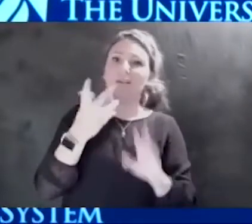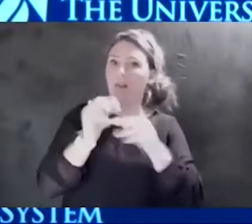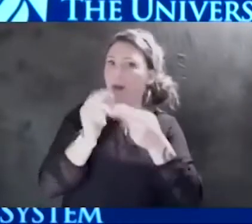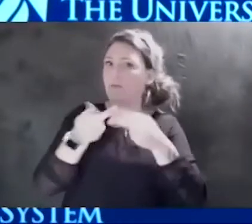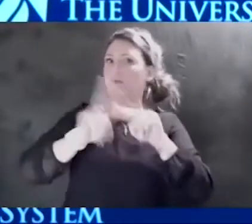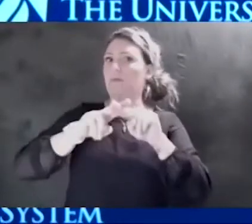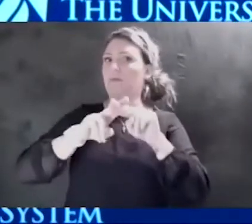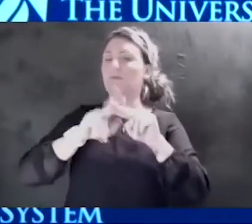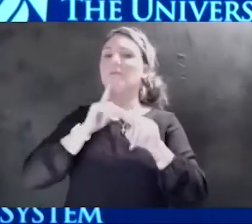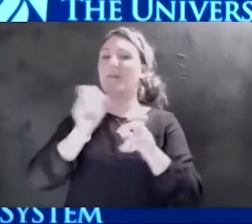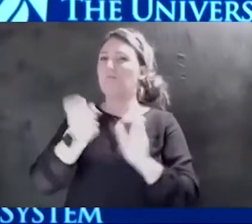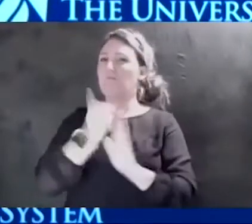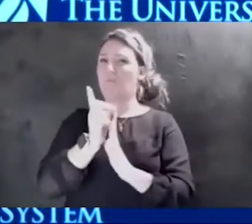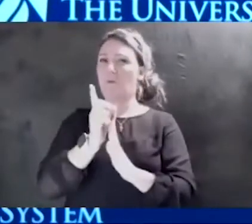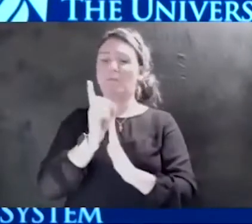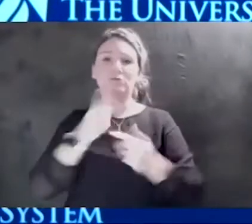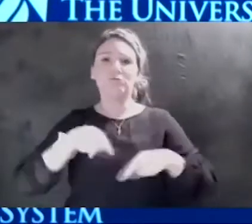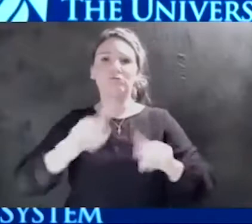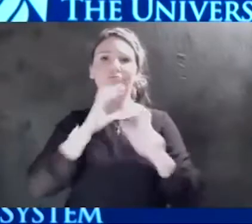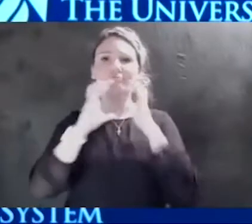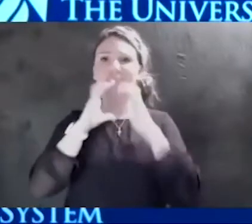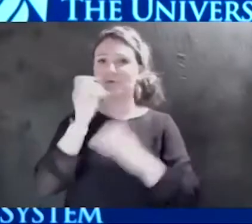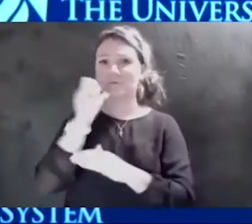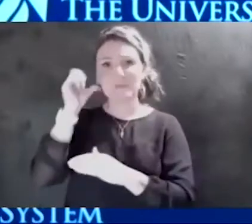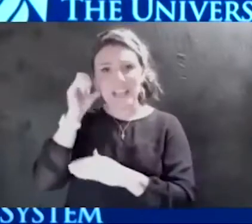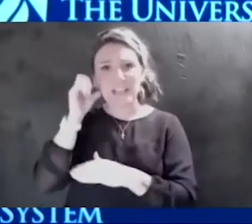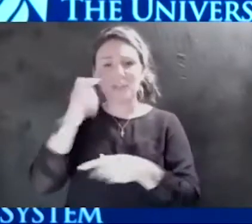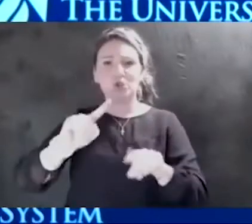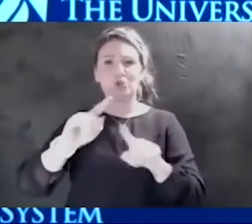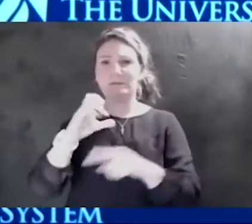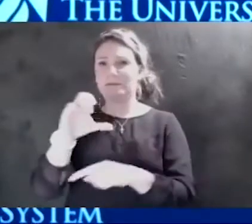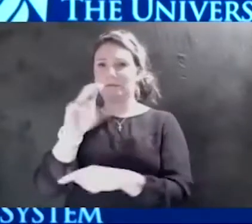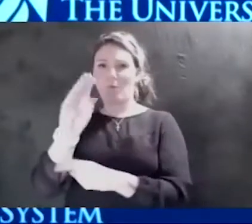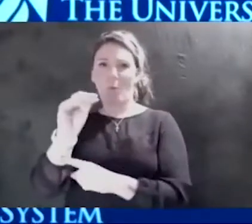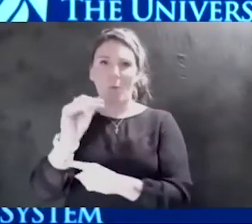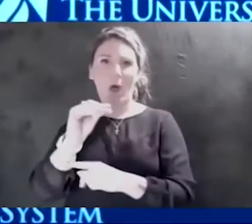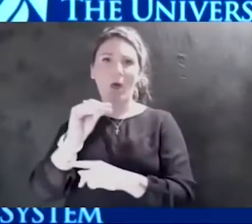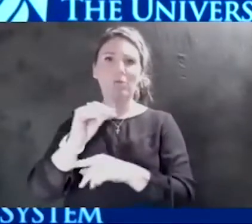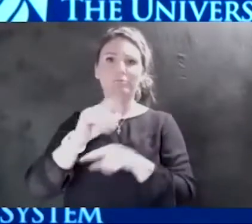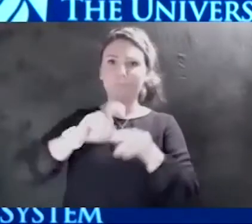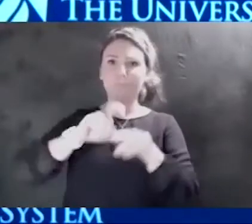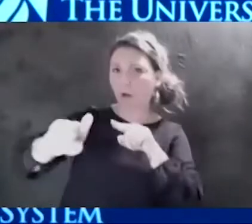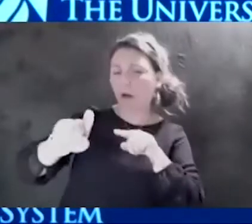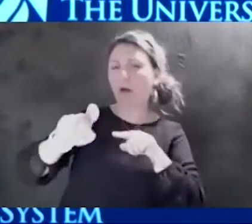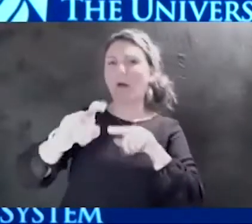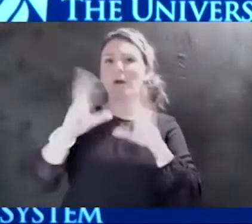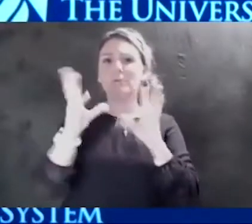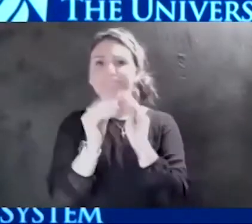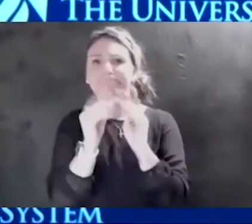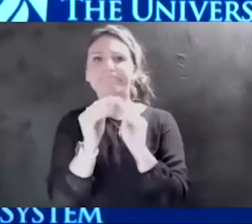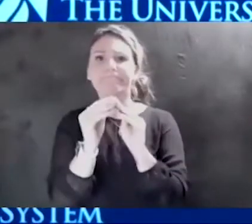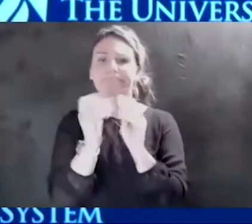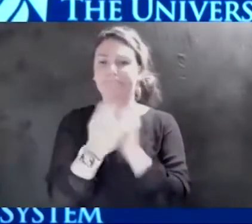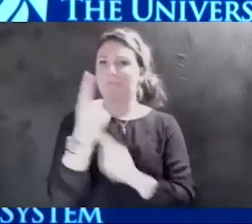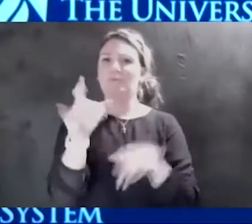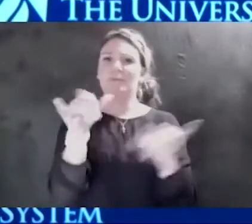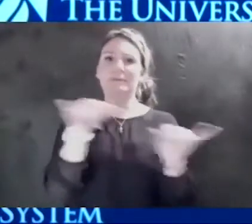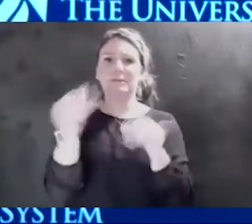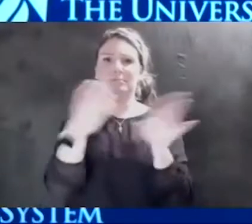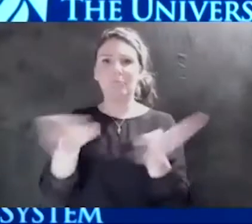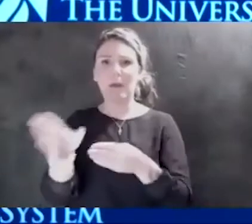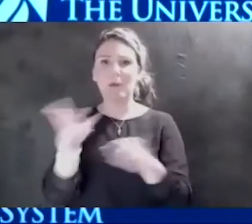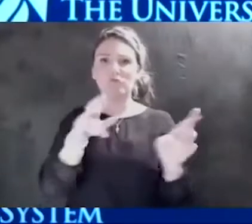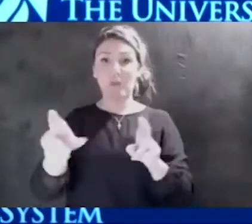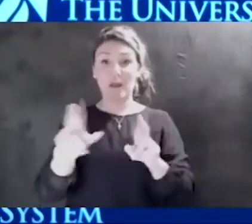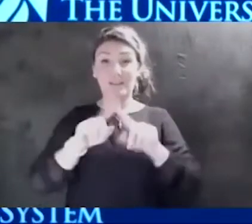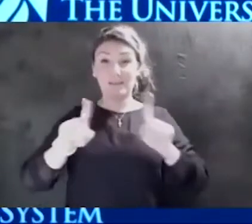our conversations yesterday in our CMO call, I think everybody's got those same plans ready to go, because the difference between now and